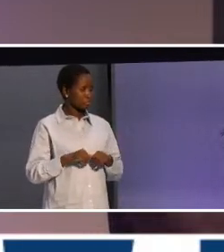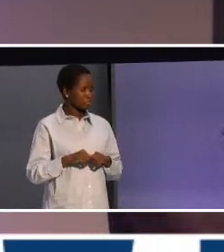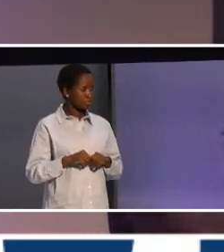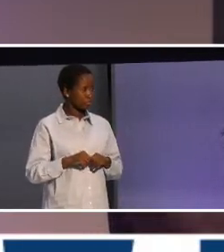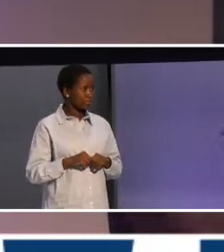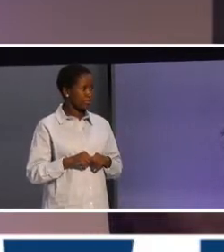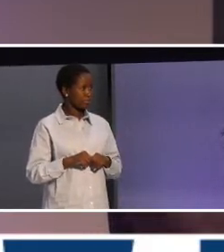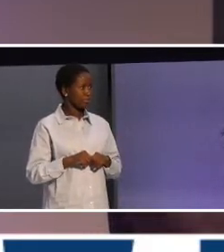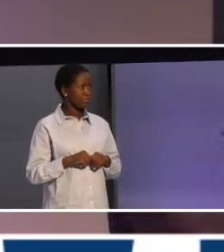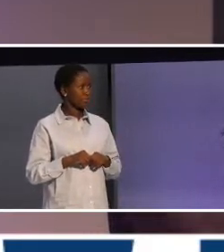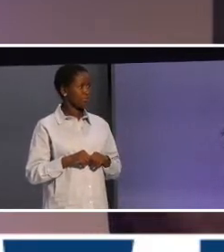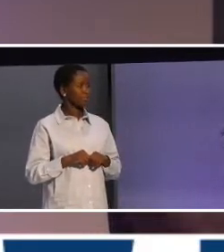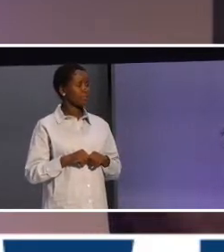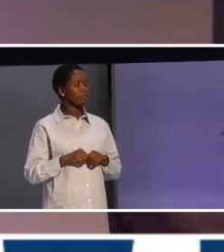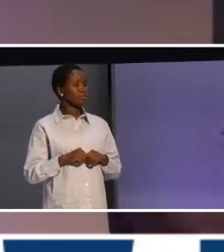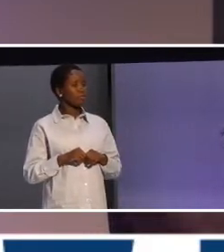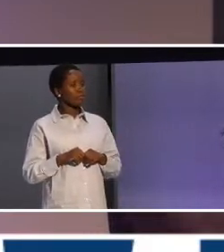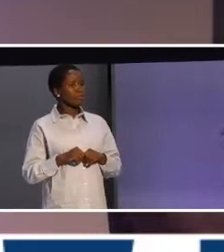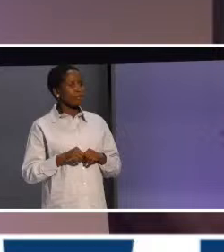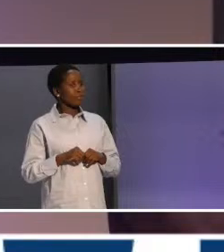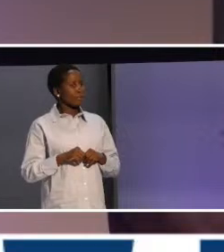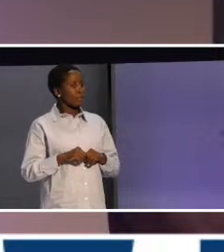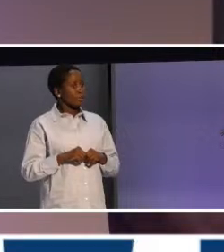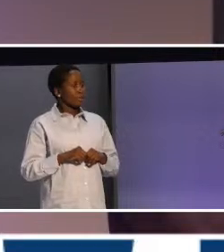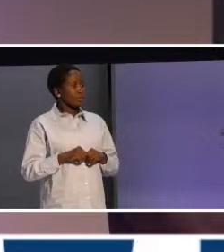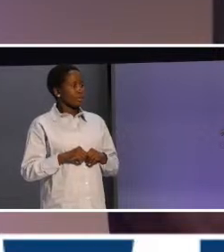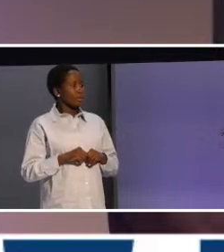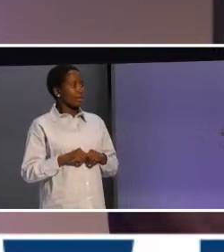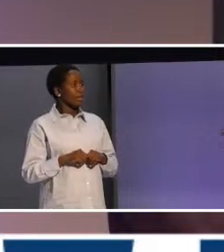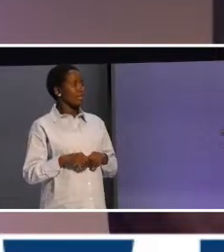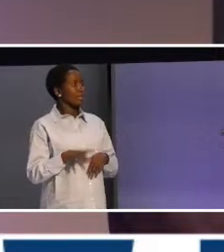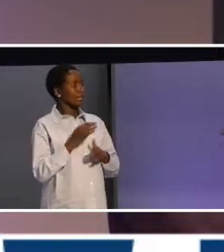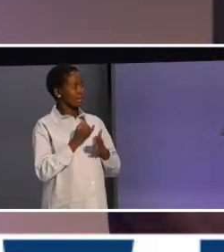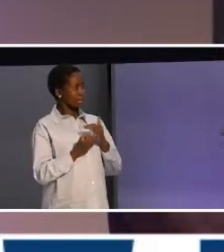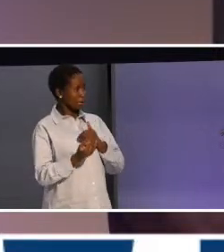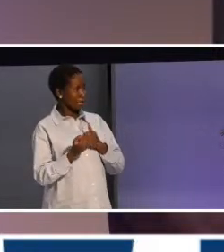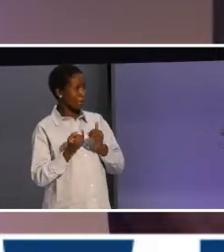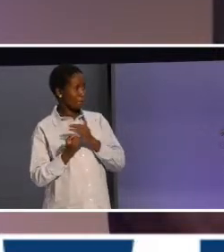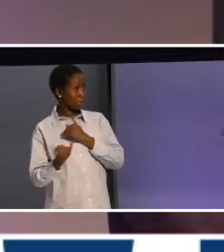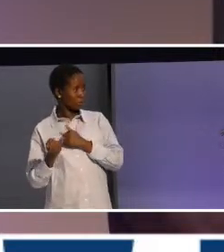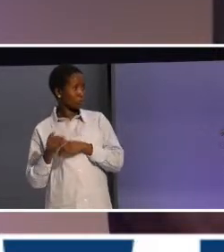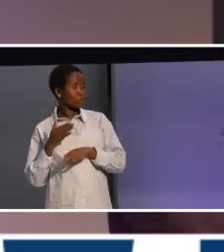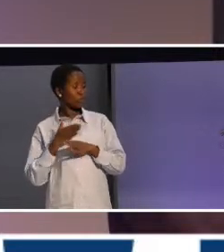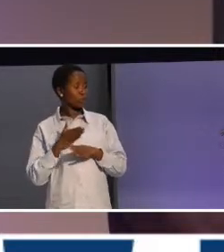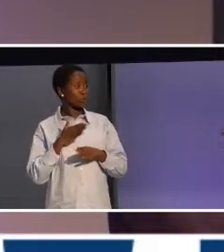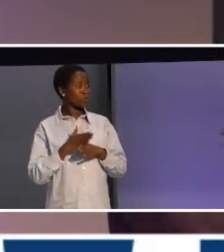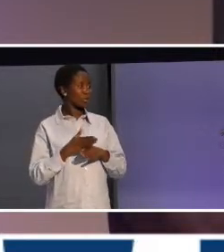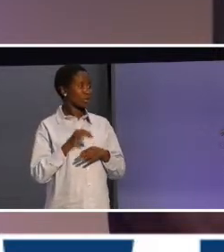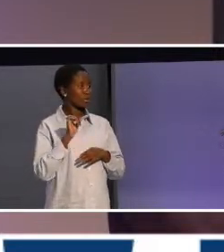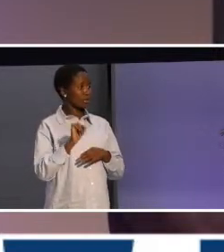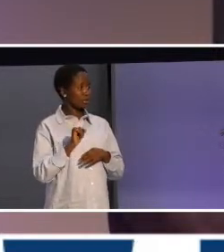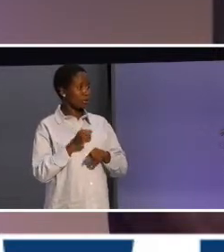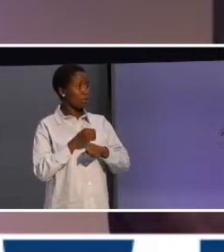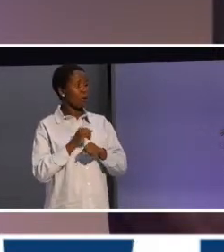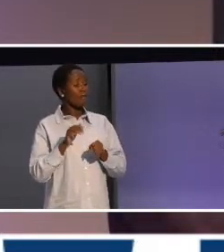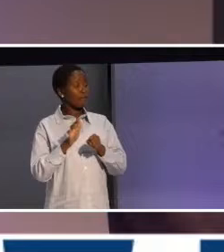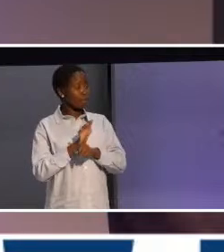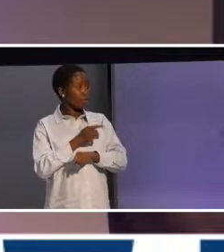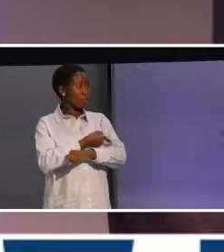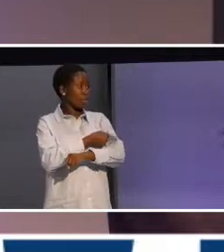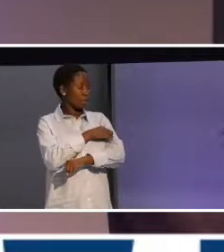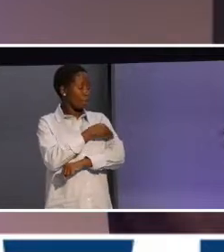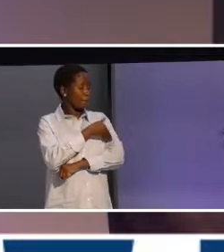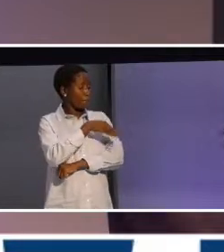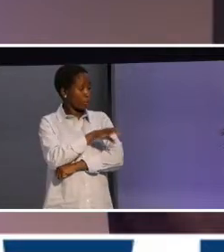Therefore, independent functioning of EMBs with full empowerment is critical to free and fair elections. And it is